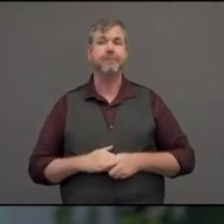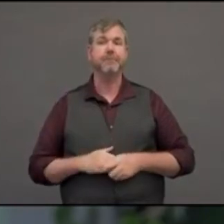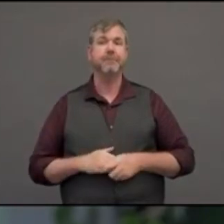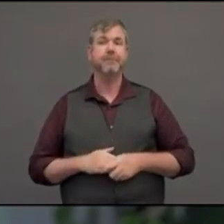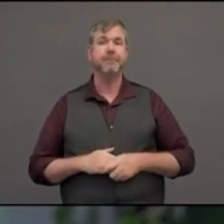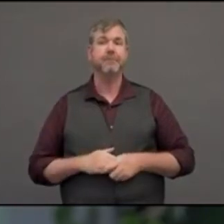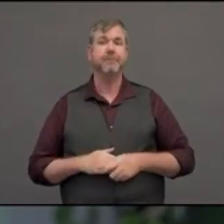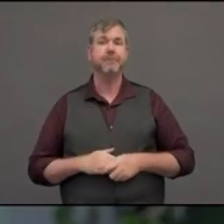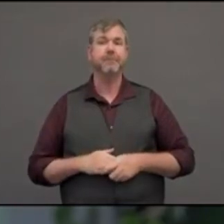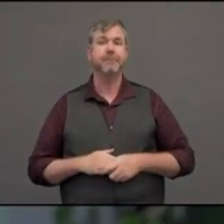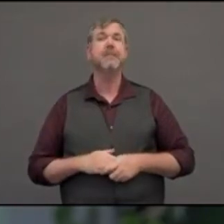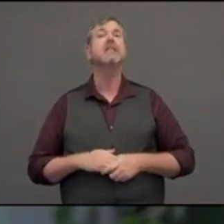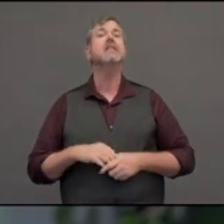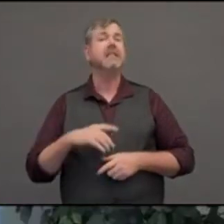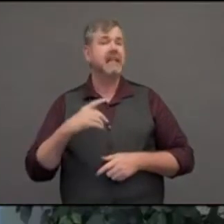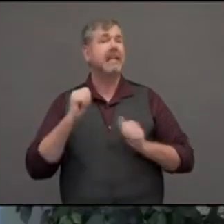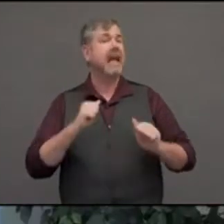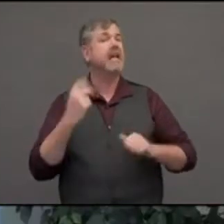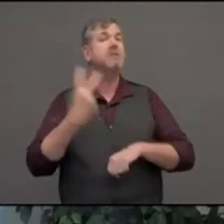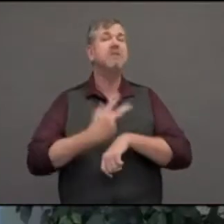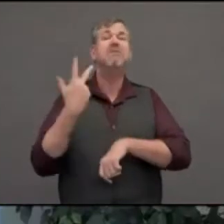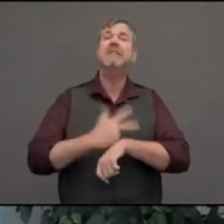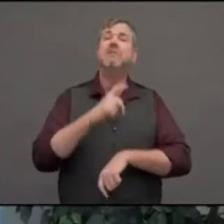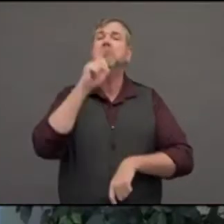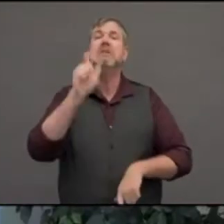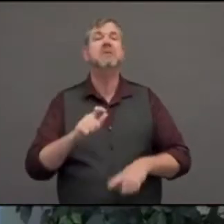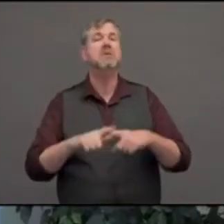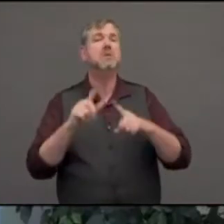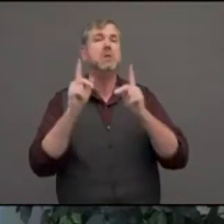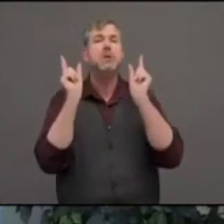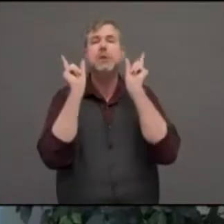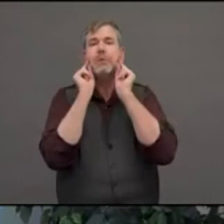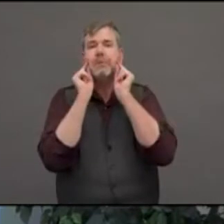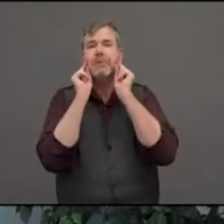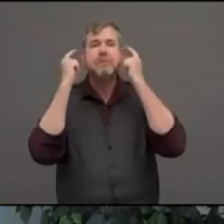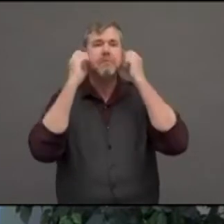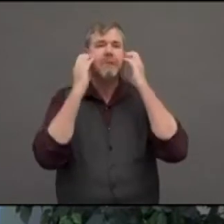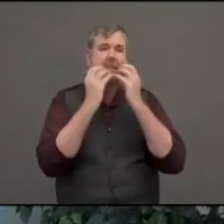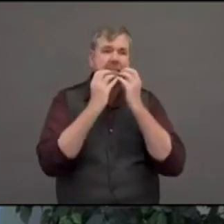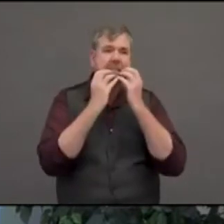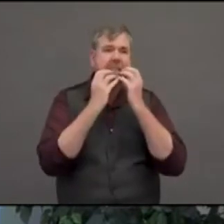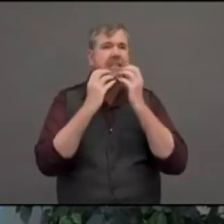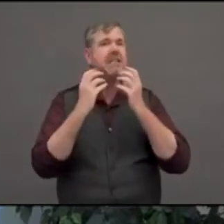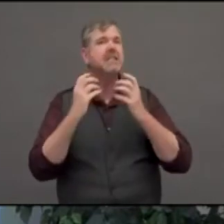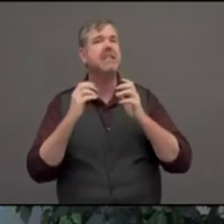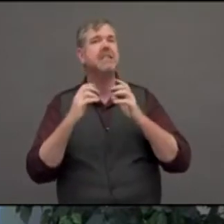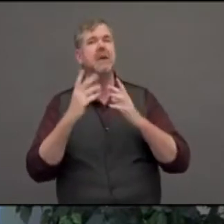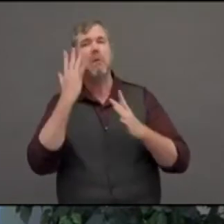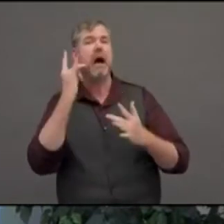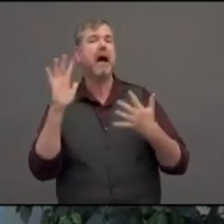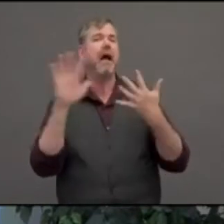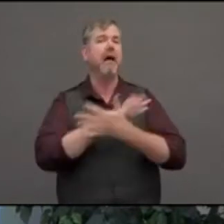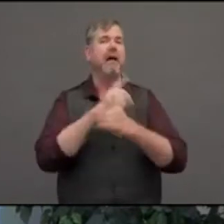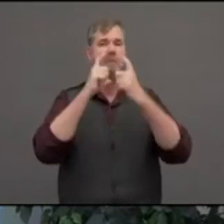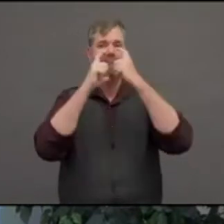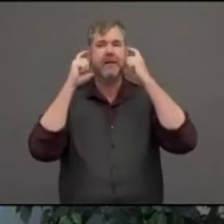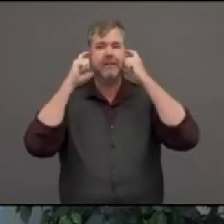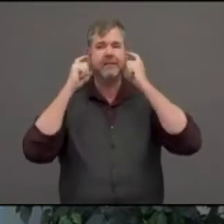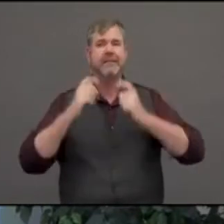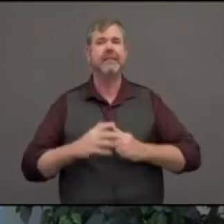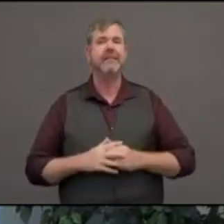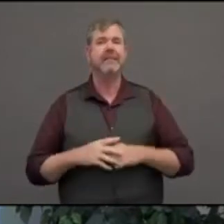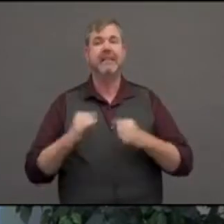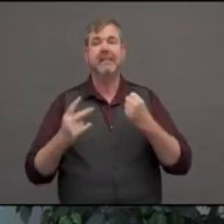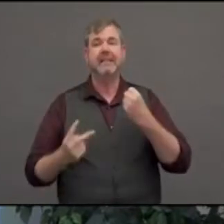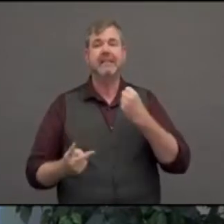beard or mustache. You know, I don't wear makeup on this half of my face. Get it? Or you don't have to spend money on lipstick. Yeah. And also, it's created